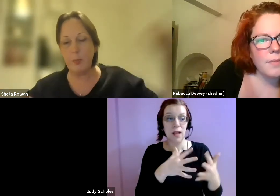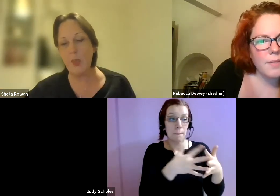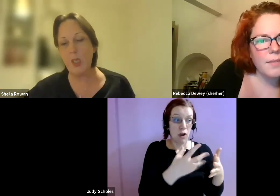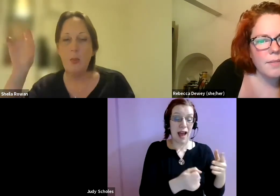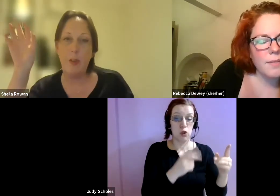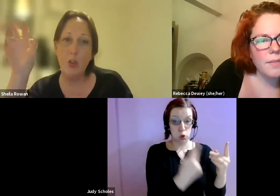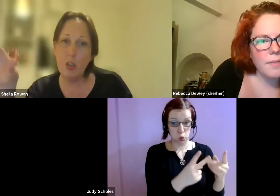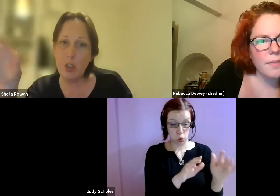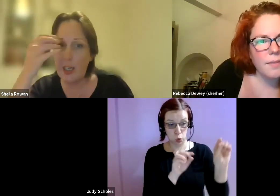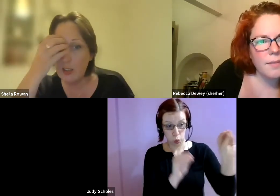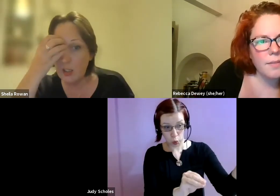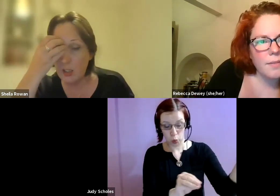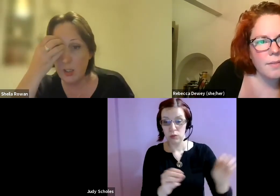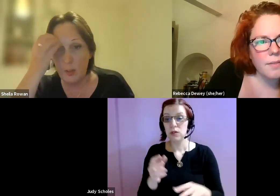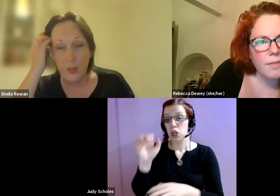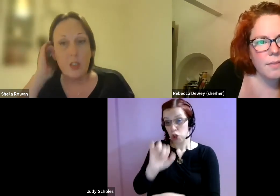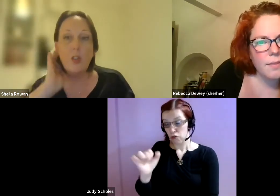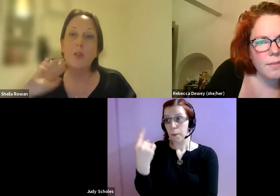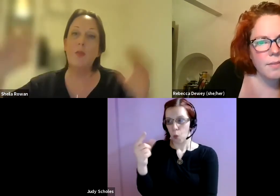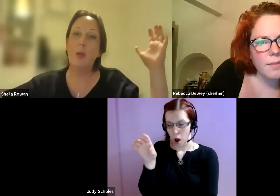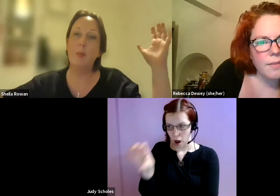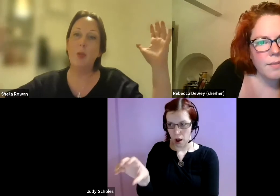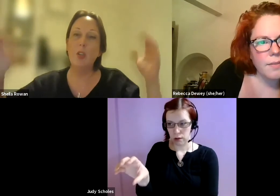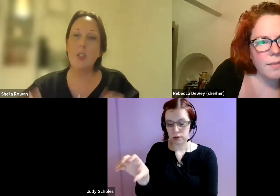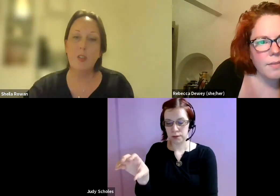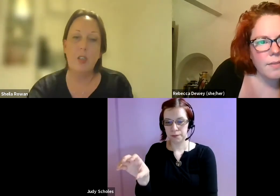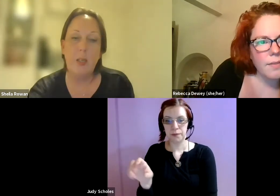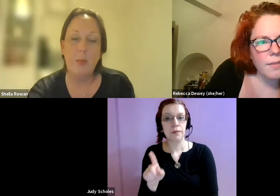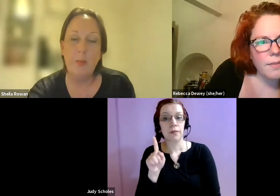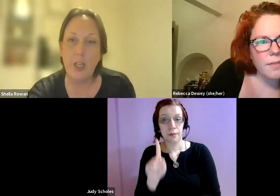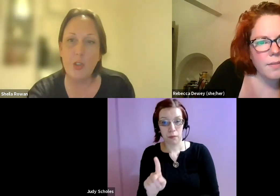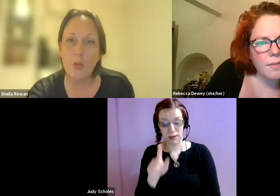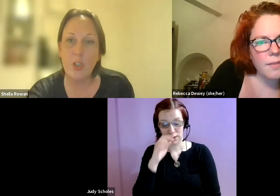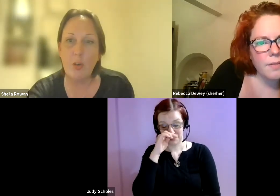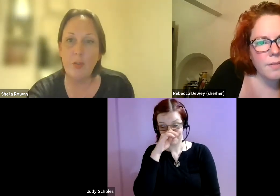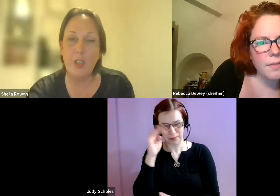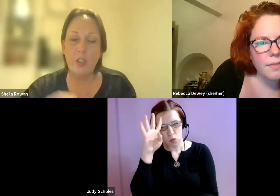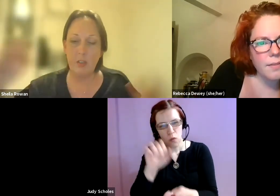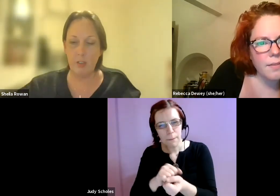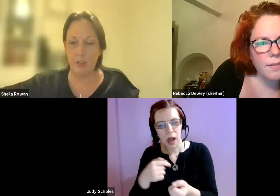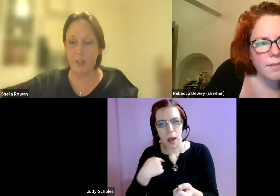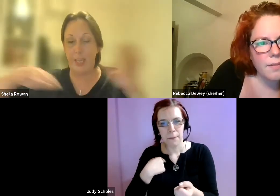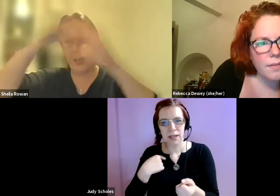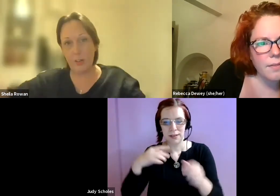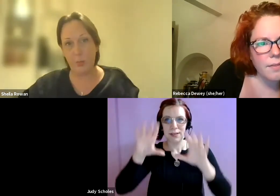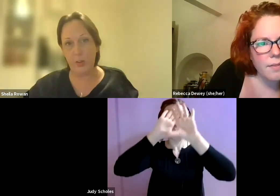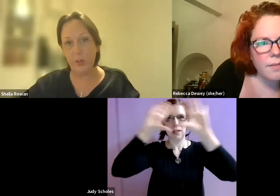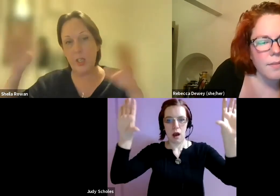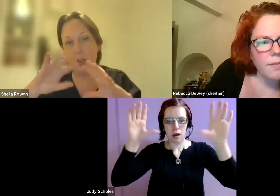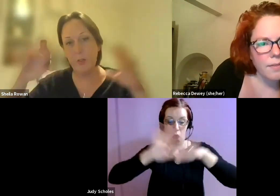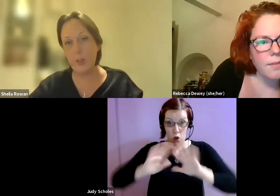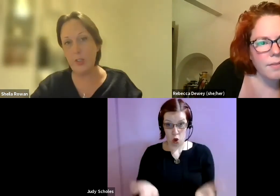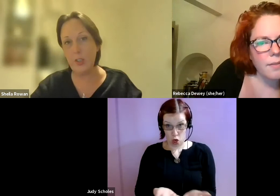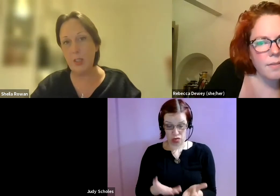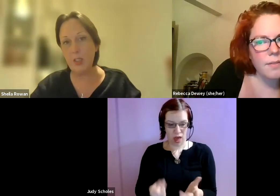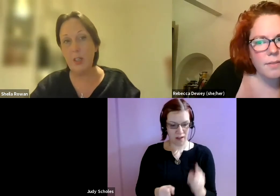Europe. But if you looked at the sort of plot that I showed of the Earth with the